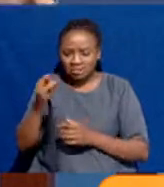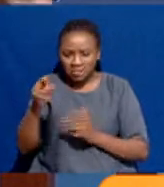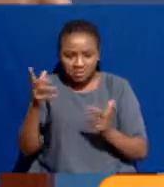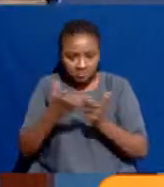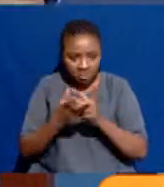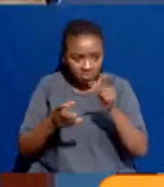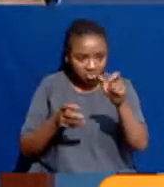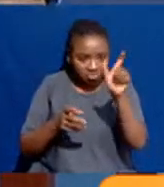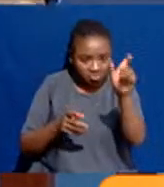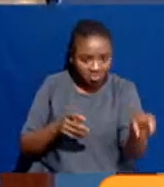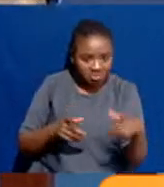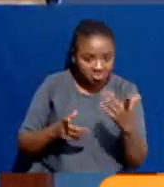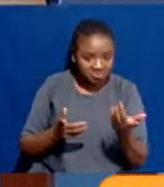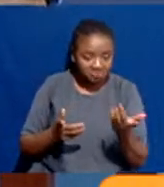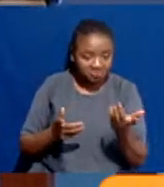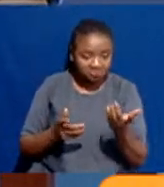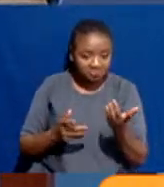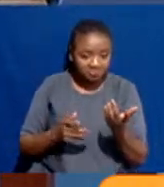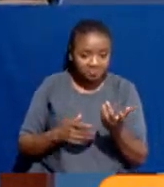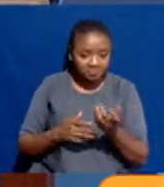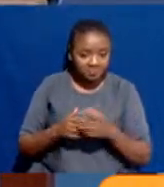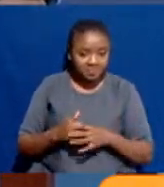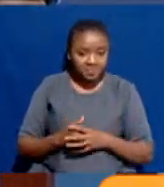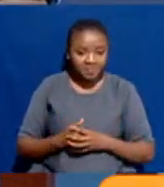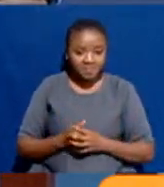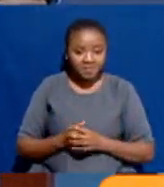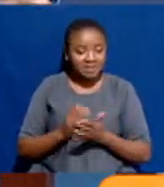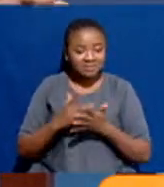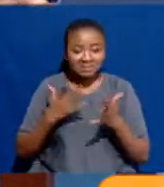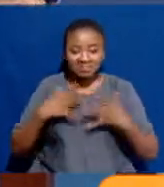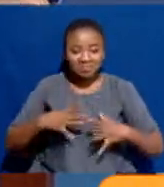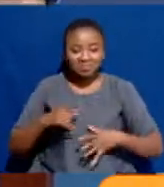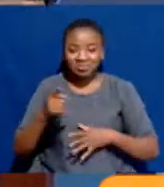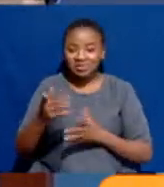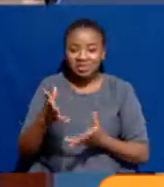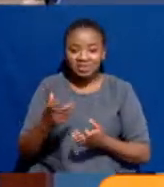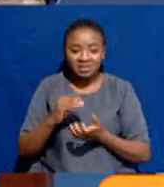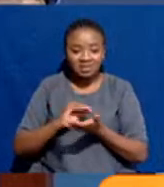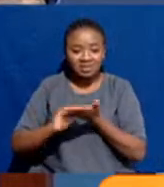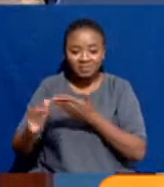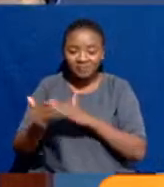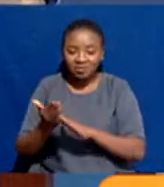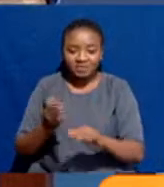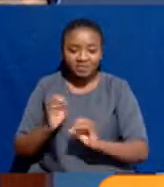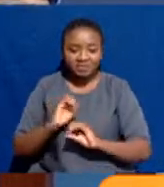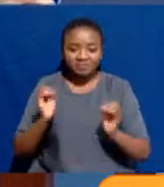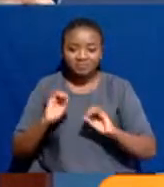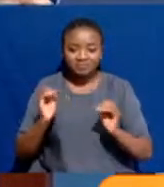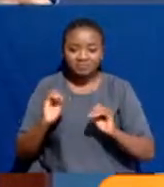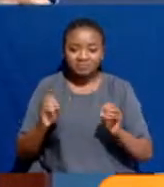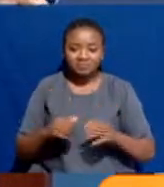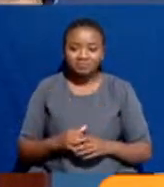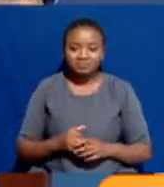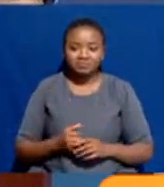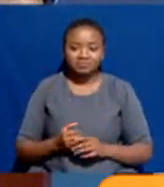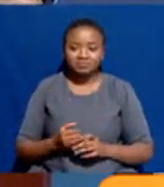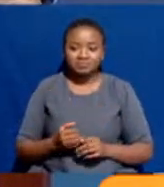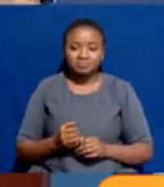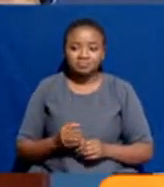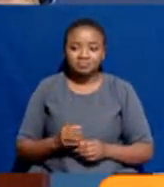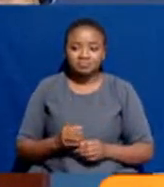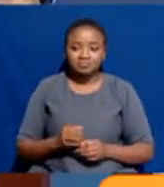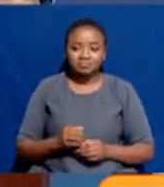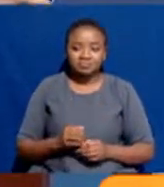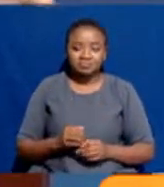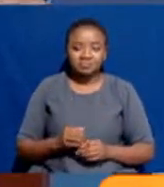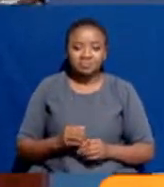think deserve mercy. Some people don't deserve mercy because of the things they did. The president also owes an explanation to